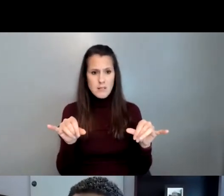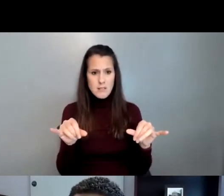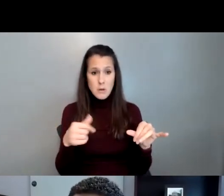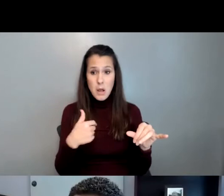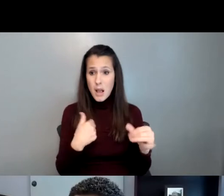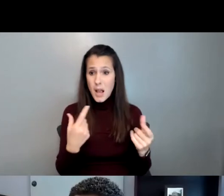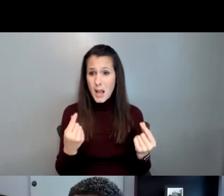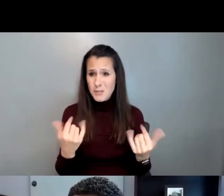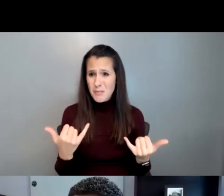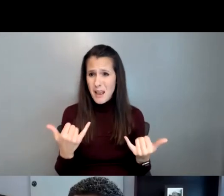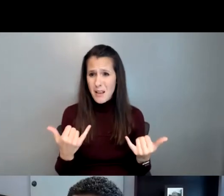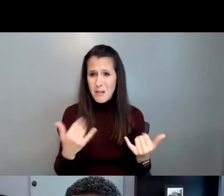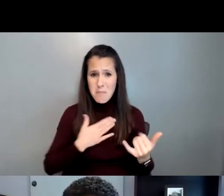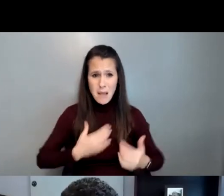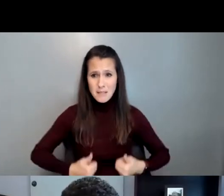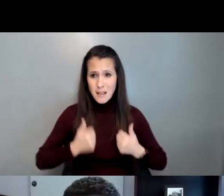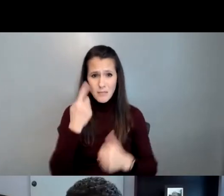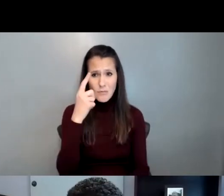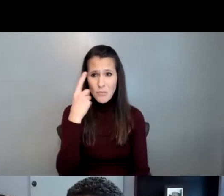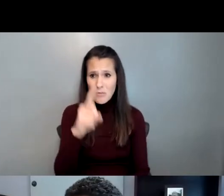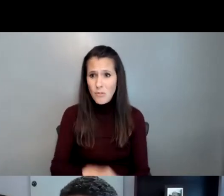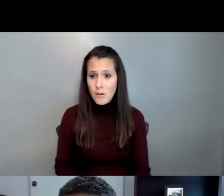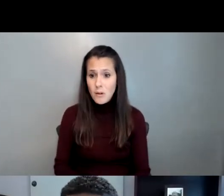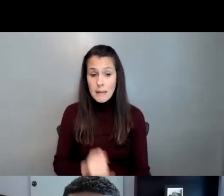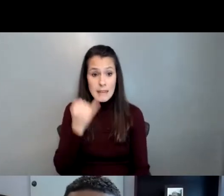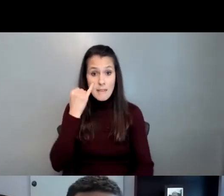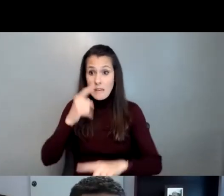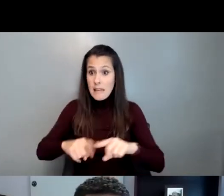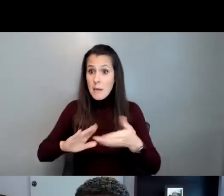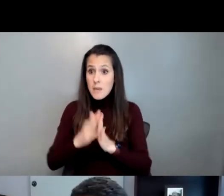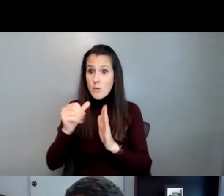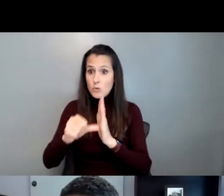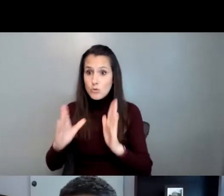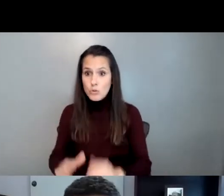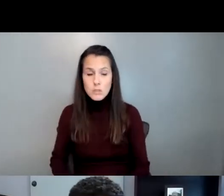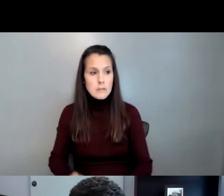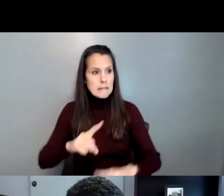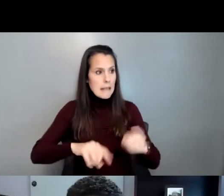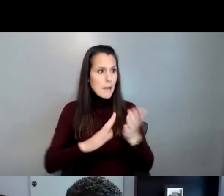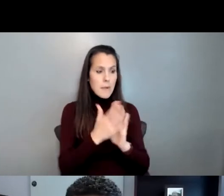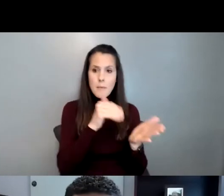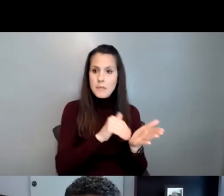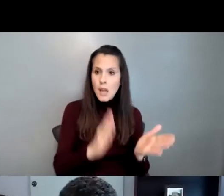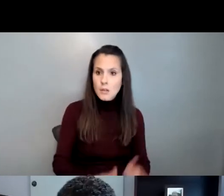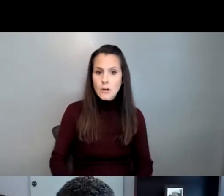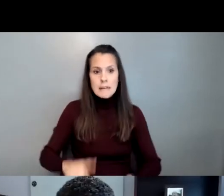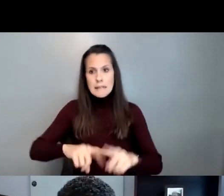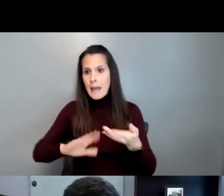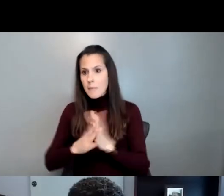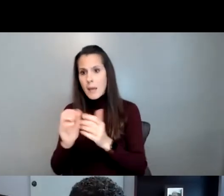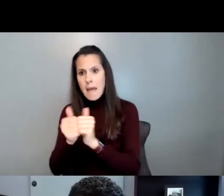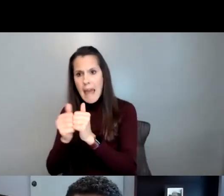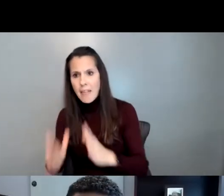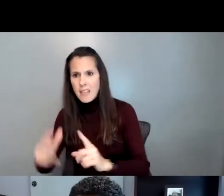now? If I can't be an orthopedic surgeon, if I can't be a doctor, if I can't be an All-American athlete, if I can't be